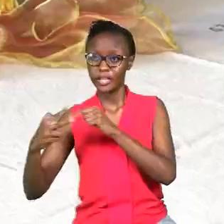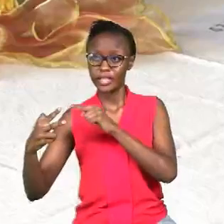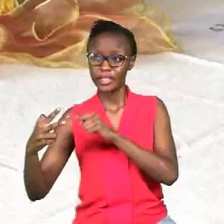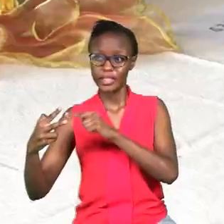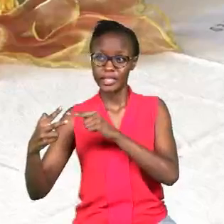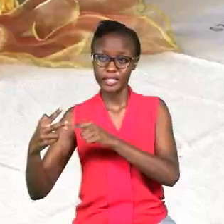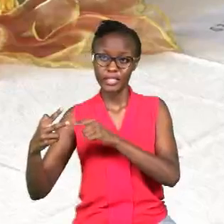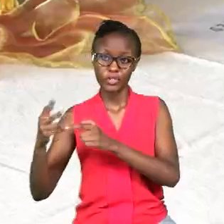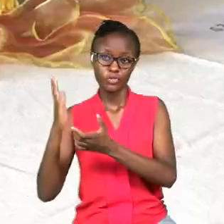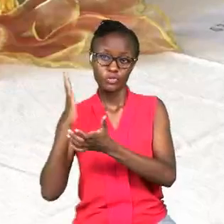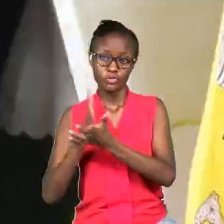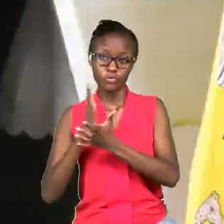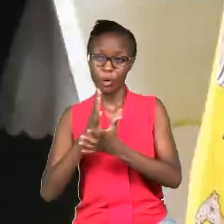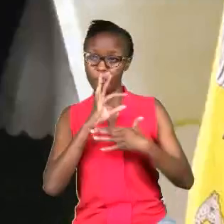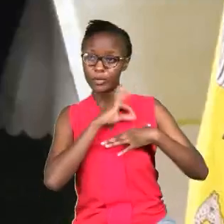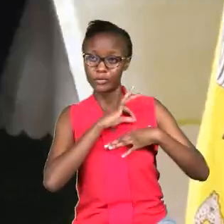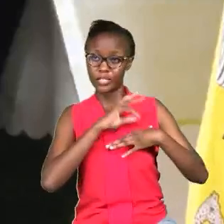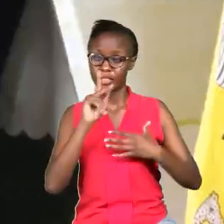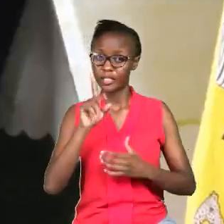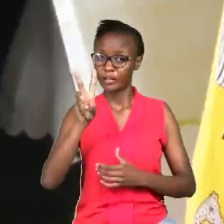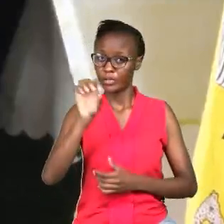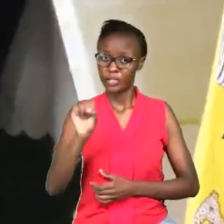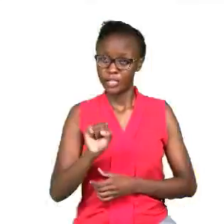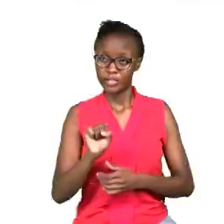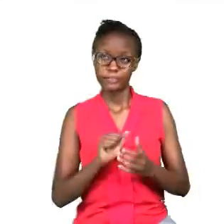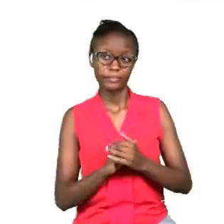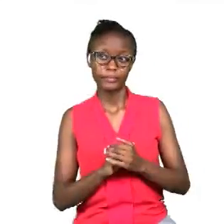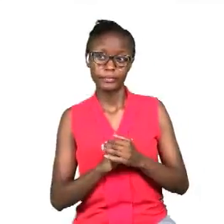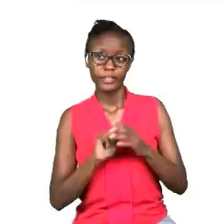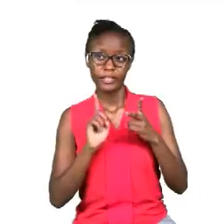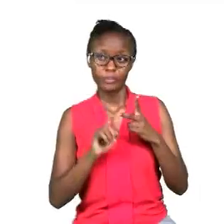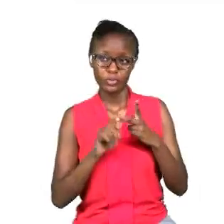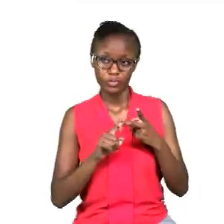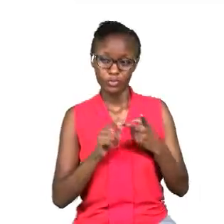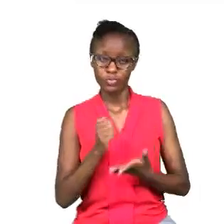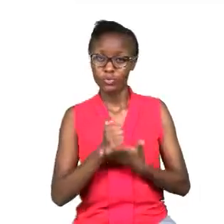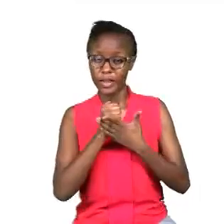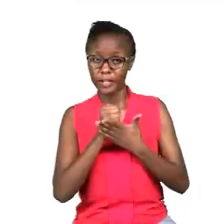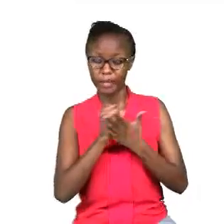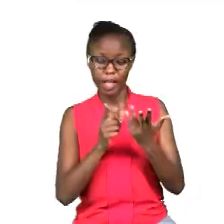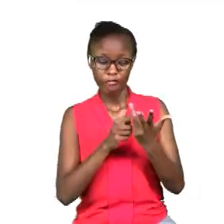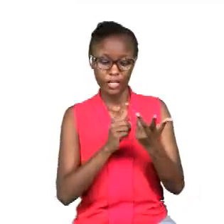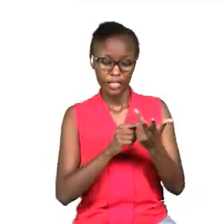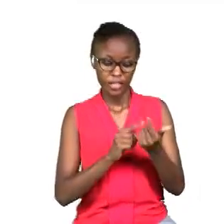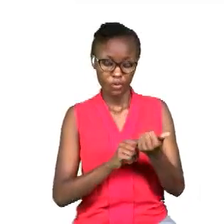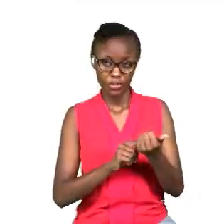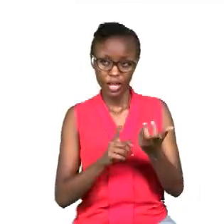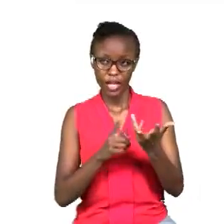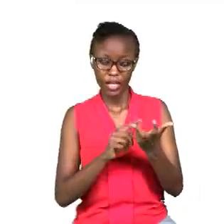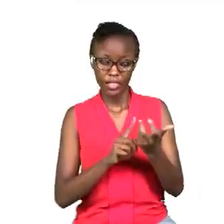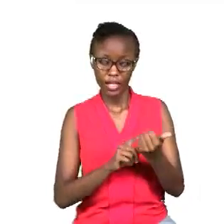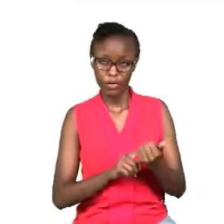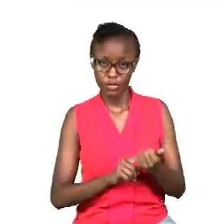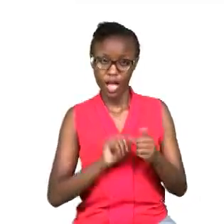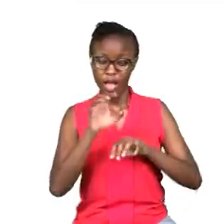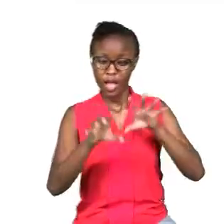for KWS. Also, helping us to do the National Wildlife Censor that was historical again for